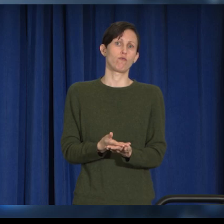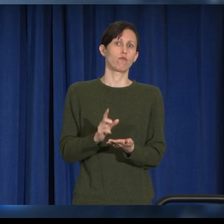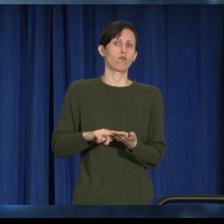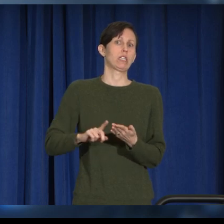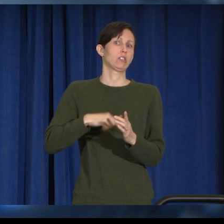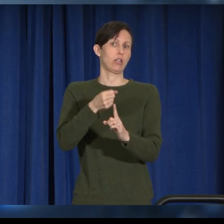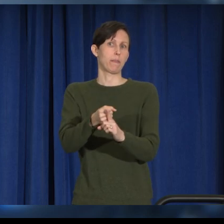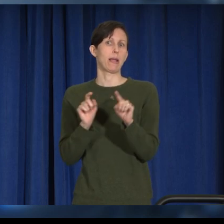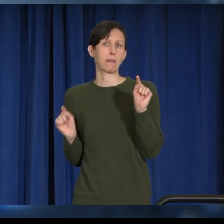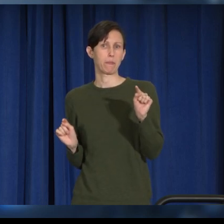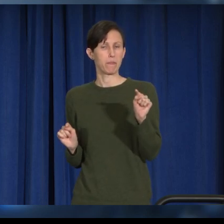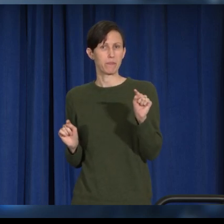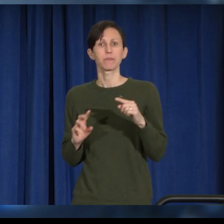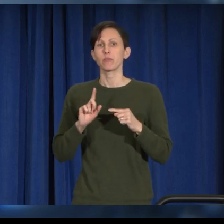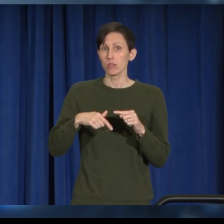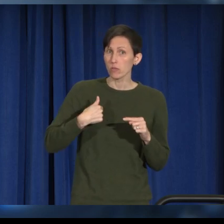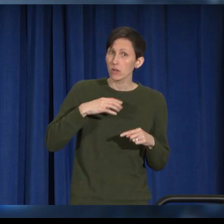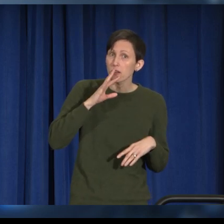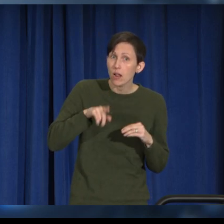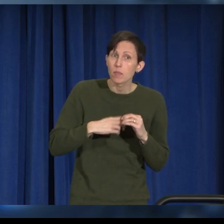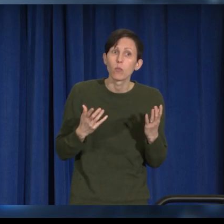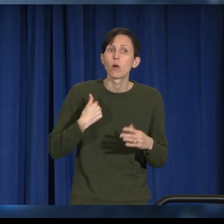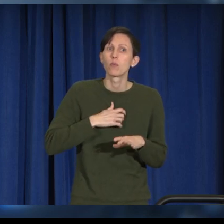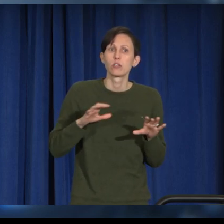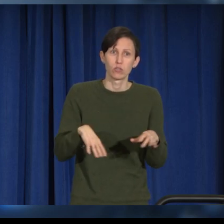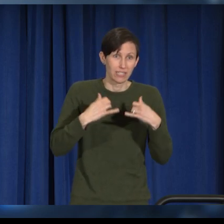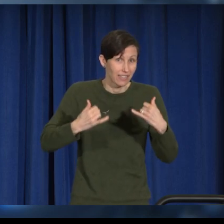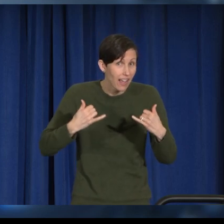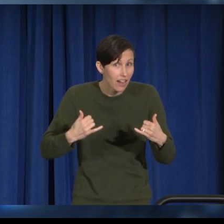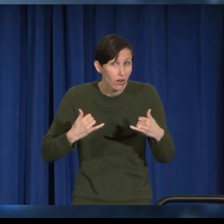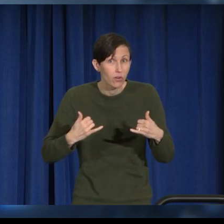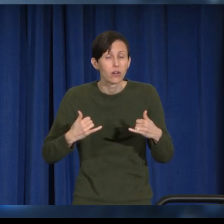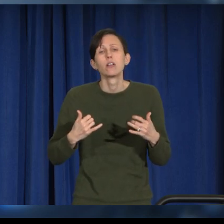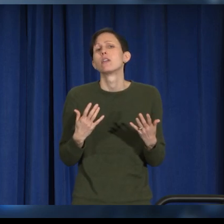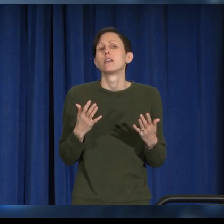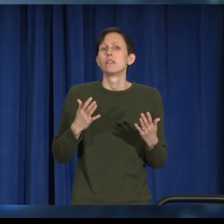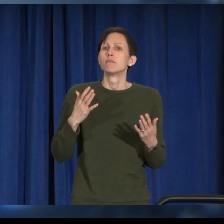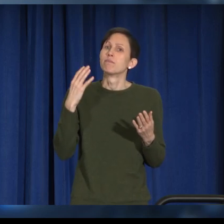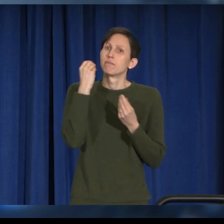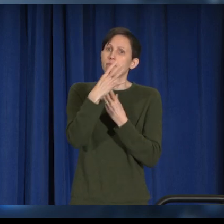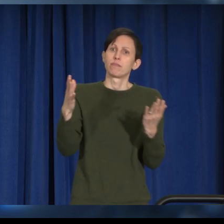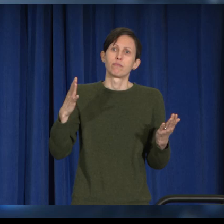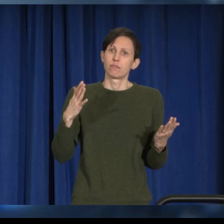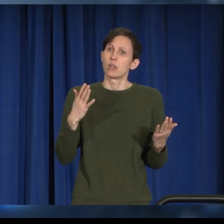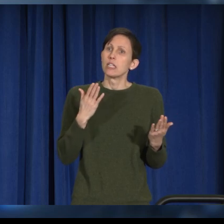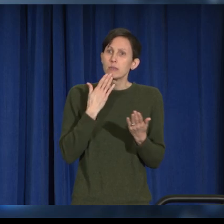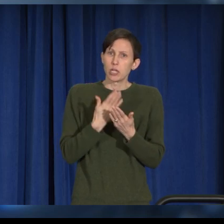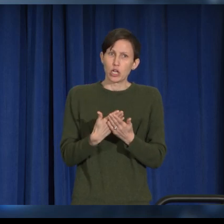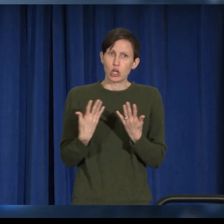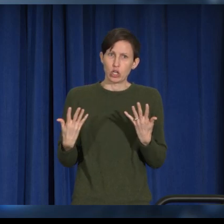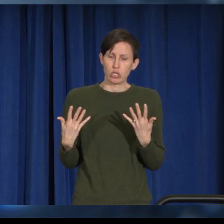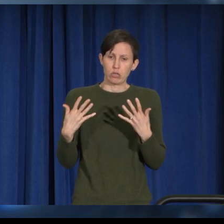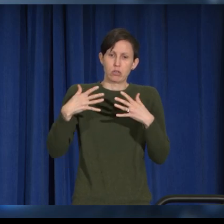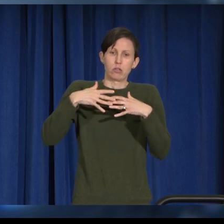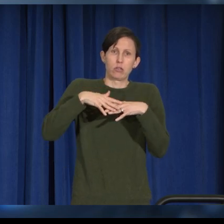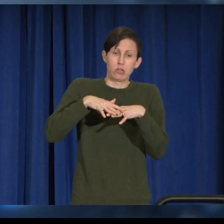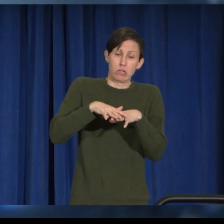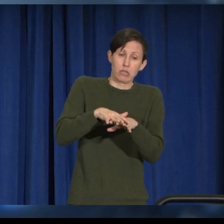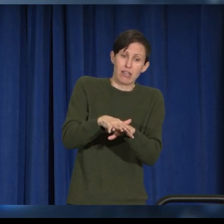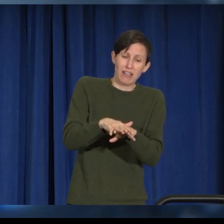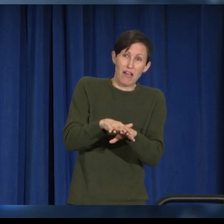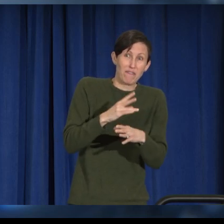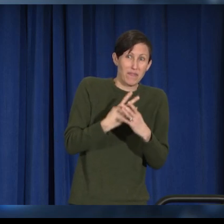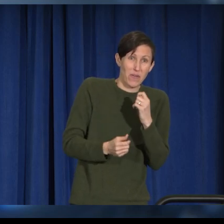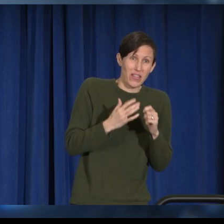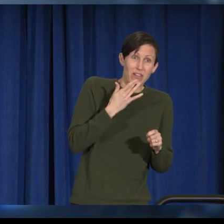think when I talk about what we're doing now, it's been a really good intersection between being lucky, because